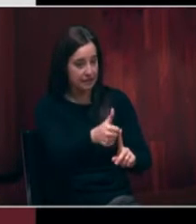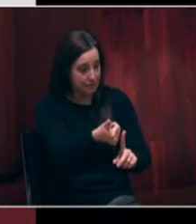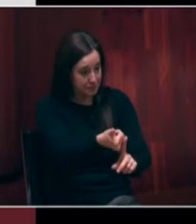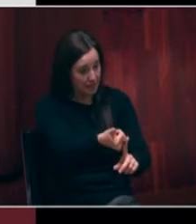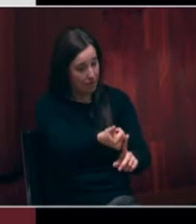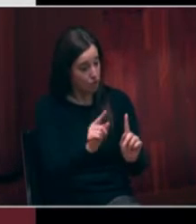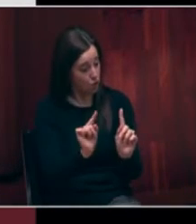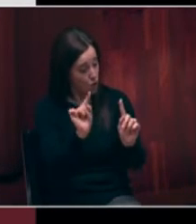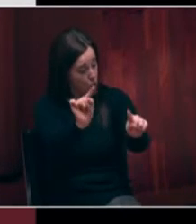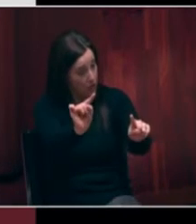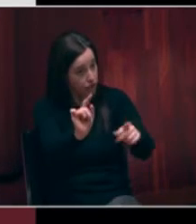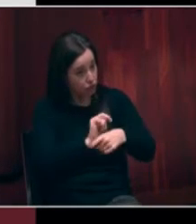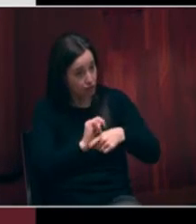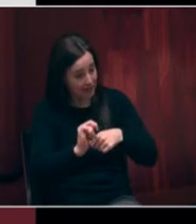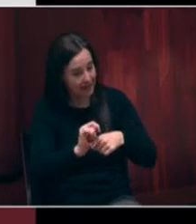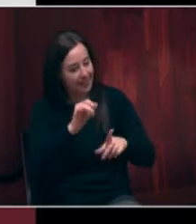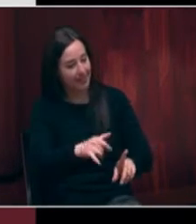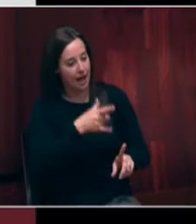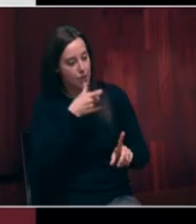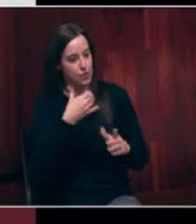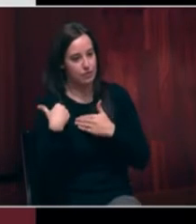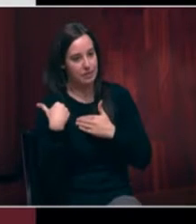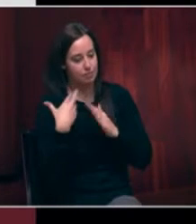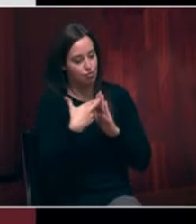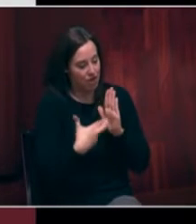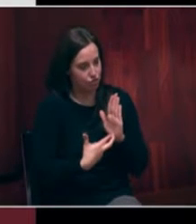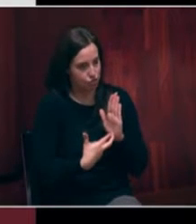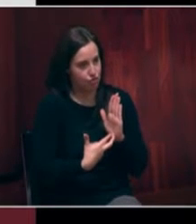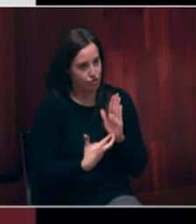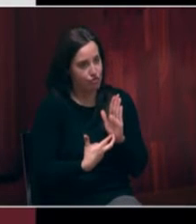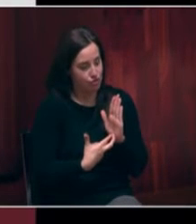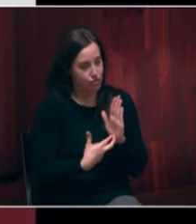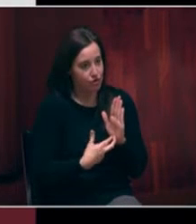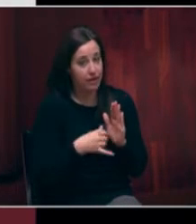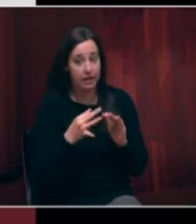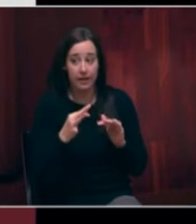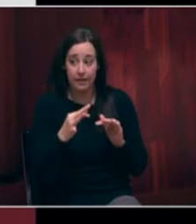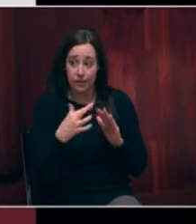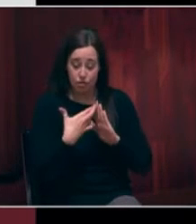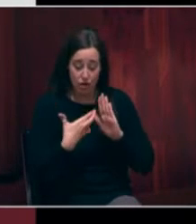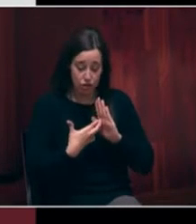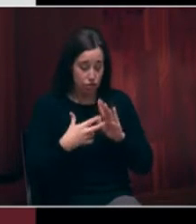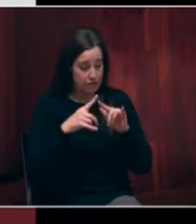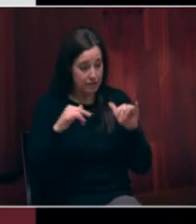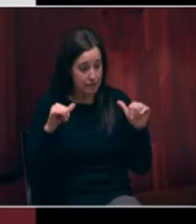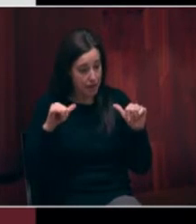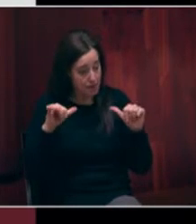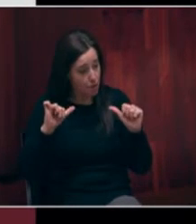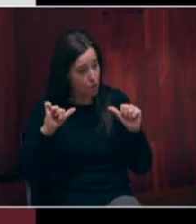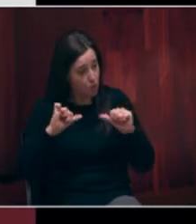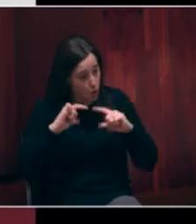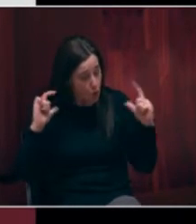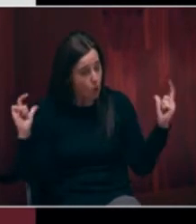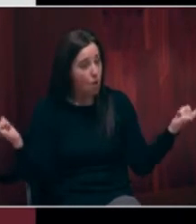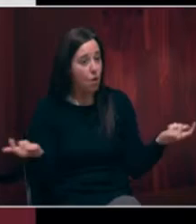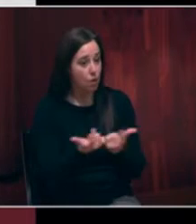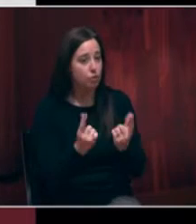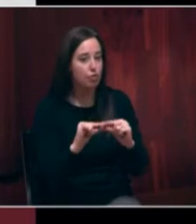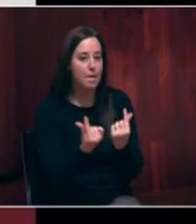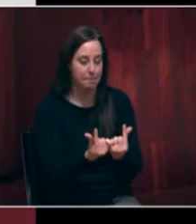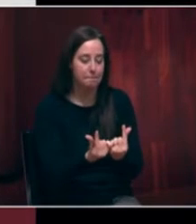one that's registered for training. If you're doing a large group of people, contact us. We may be able to work with your